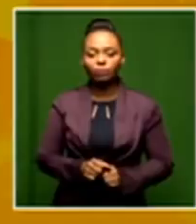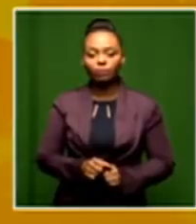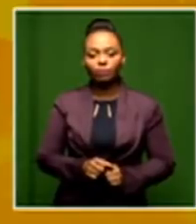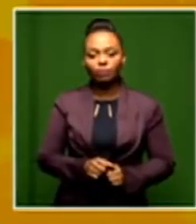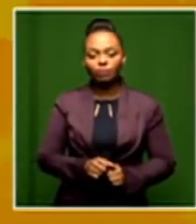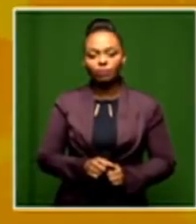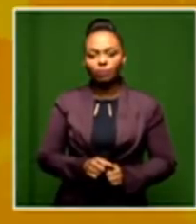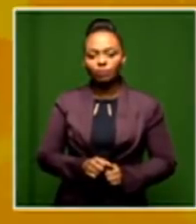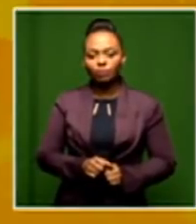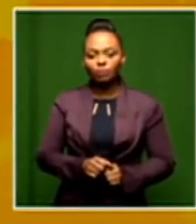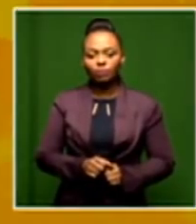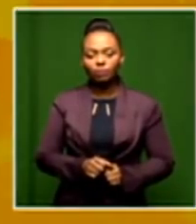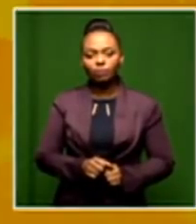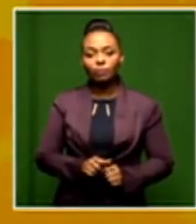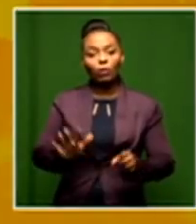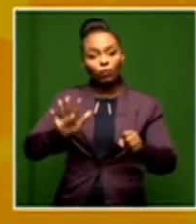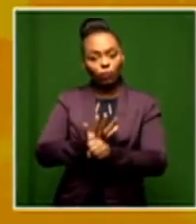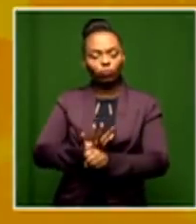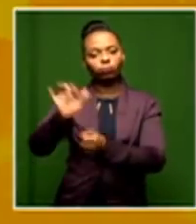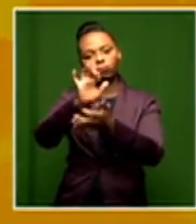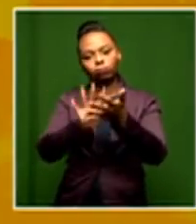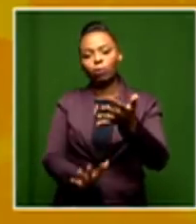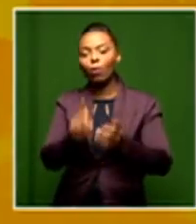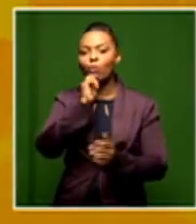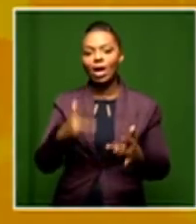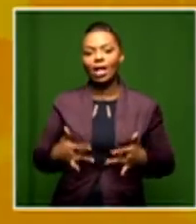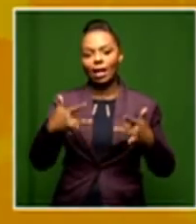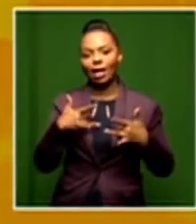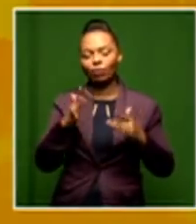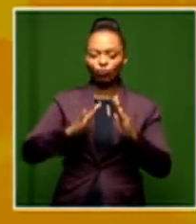We'll bring a full bulletin for you here on Morning Live at the top of the hour.